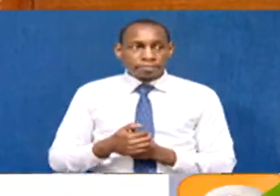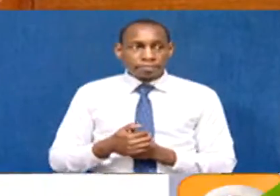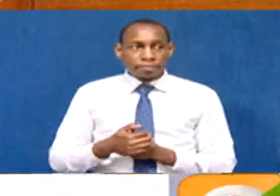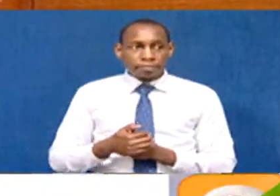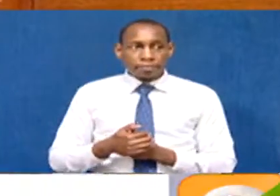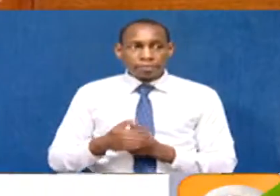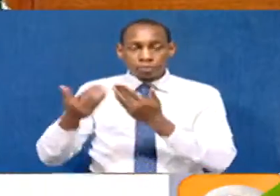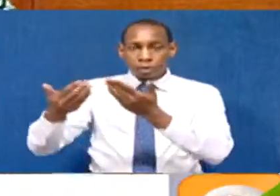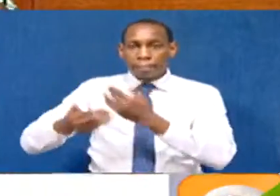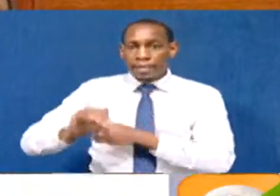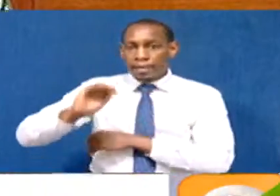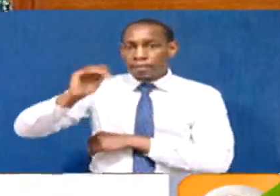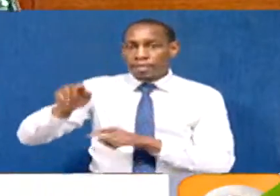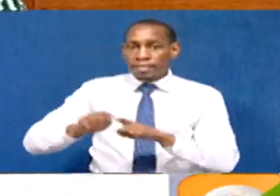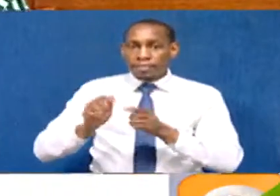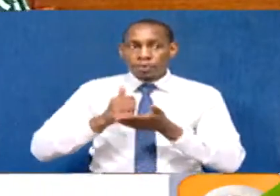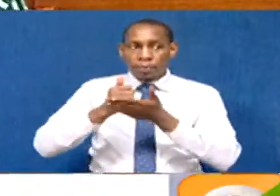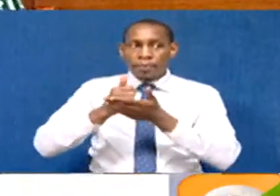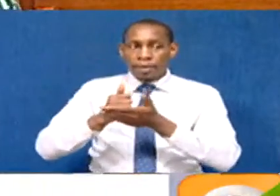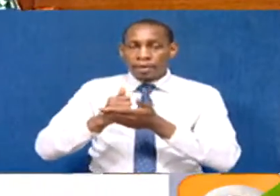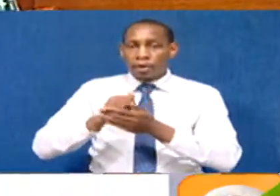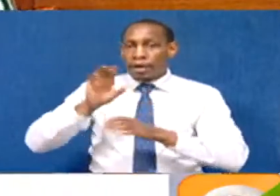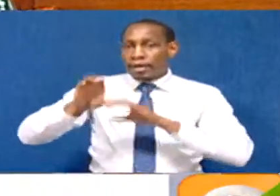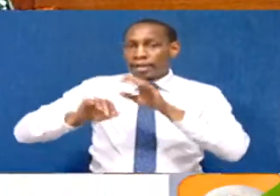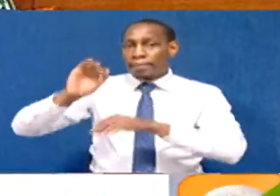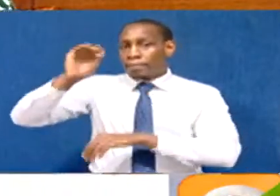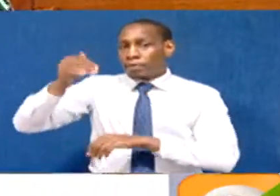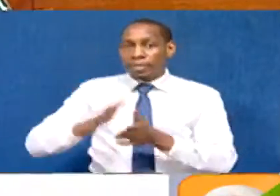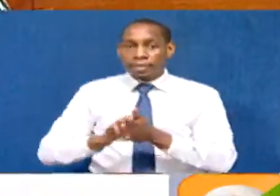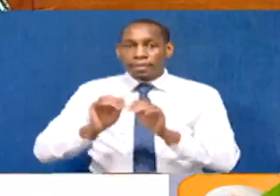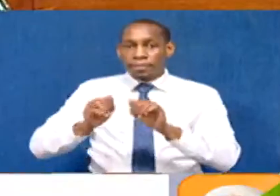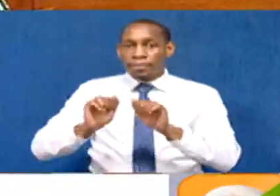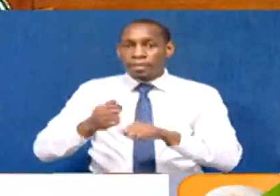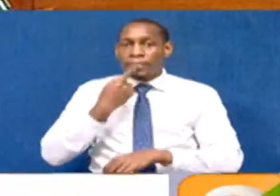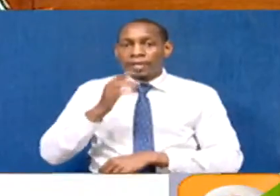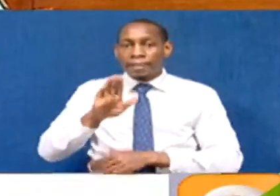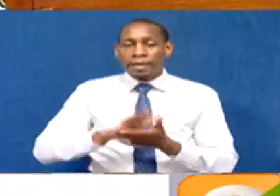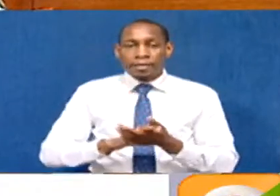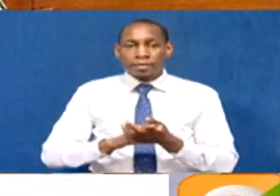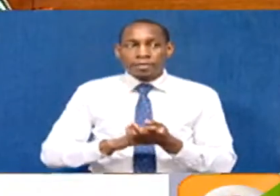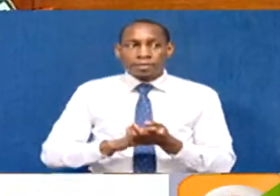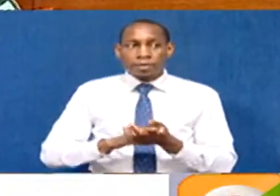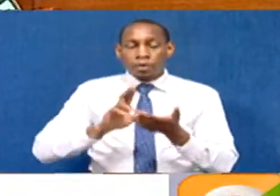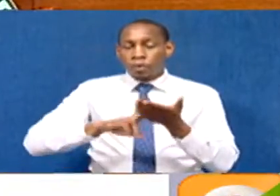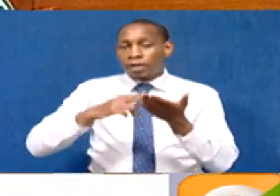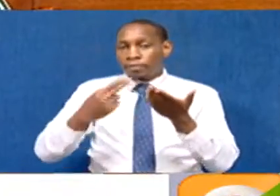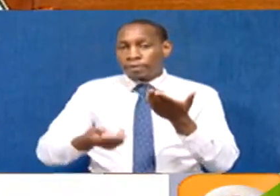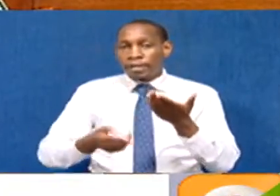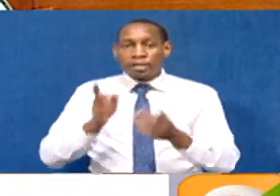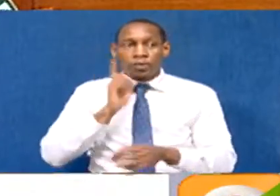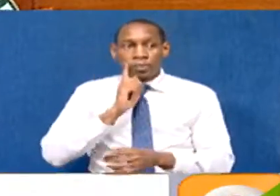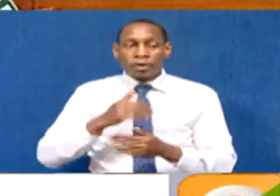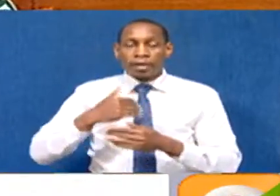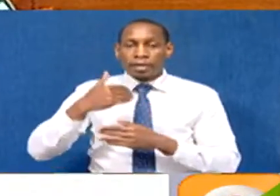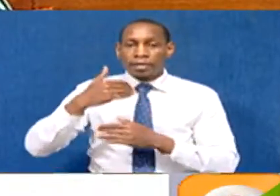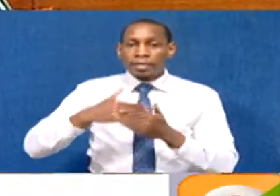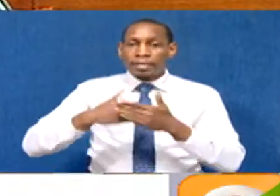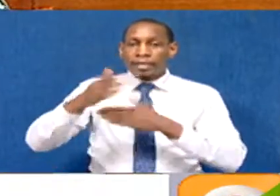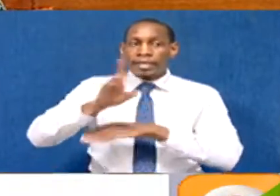let's say to bring Mulima and help him to climb Mulima, I can tell you, he will Teresa tomorrow, day